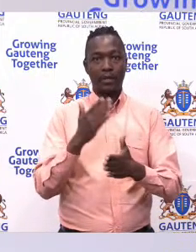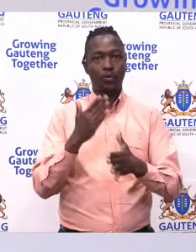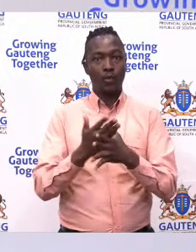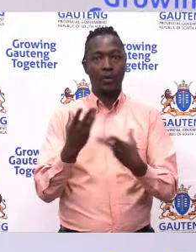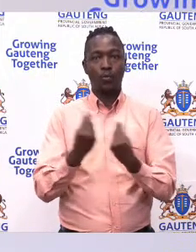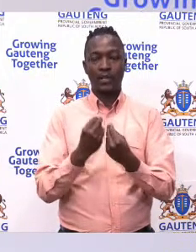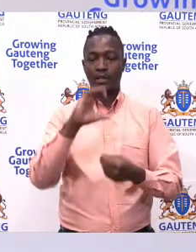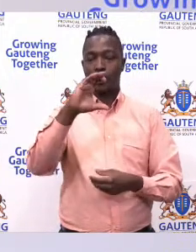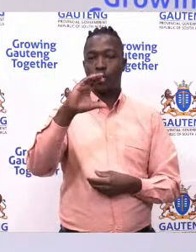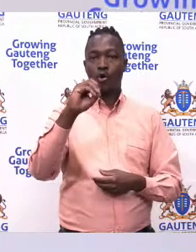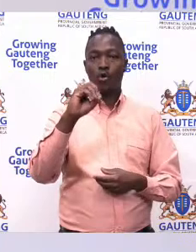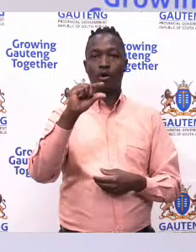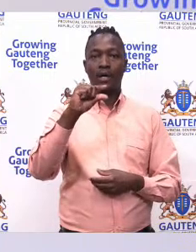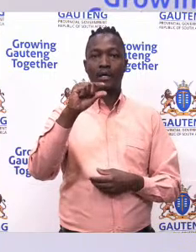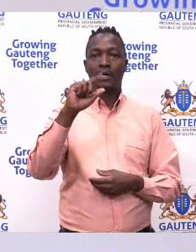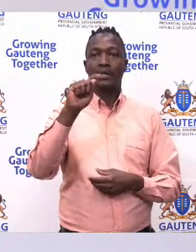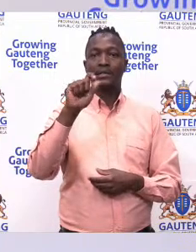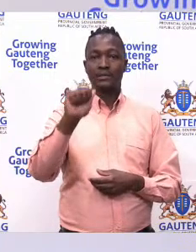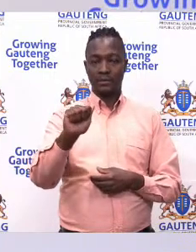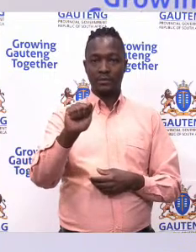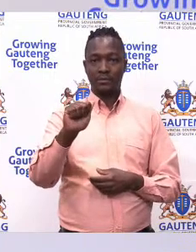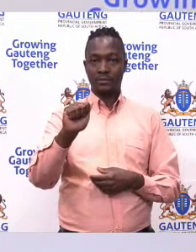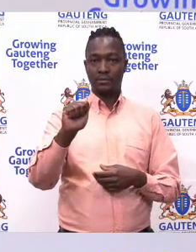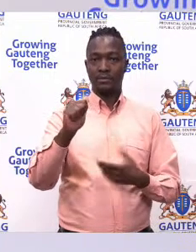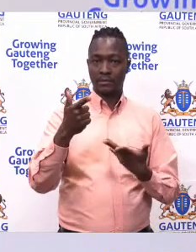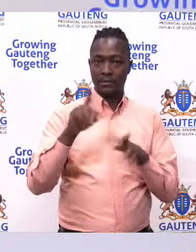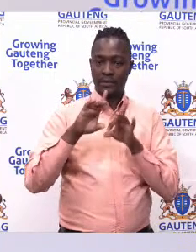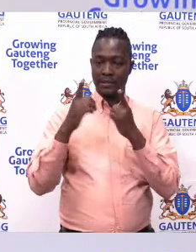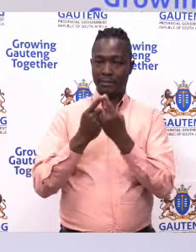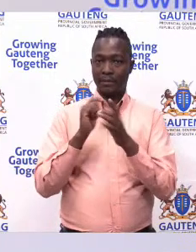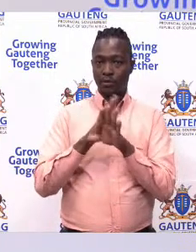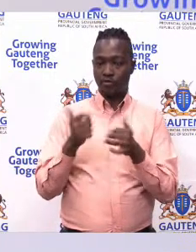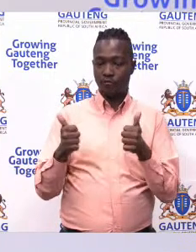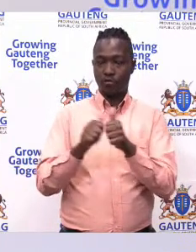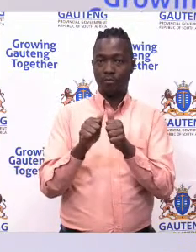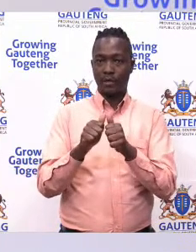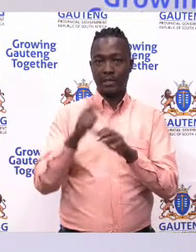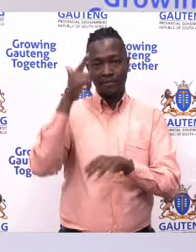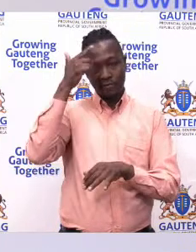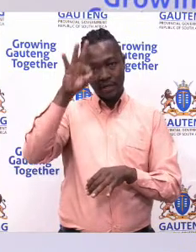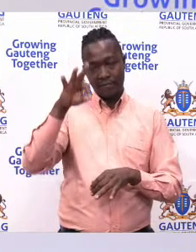COCTA, the Department of Cooperative Governance and